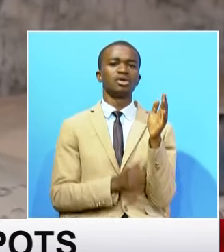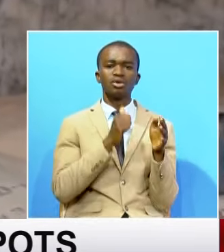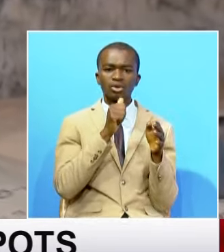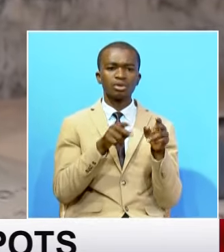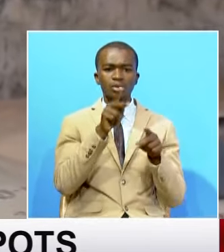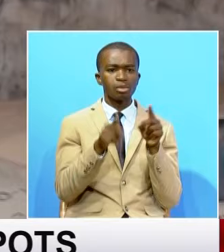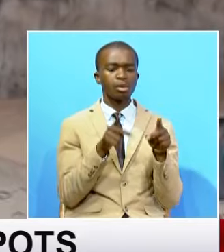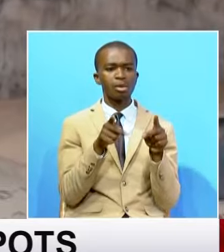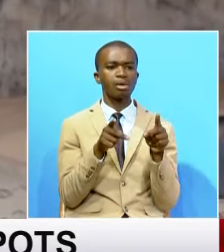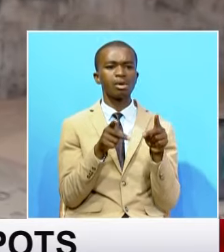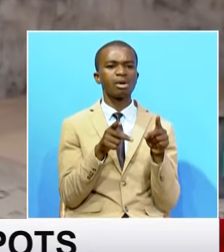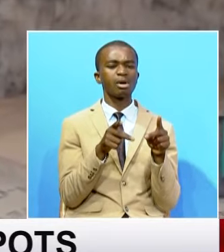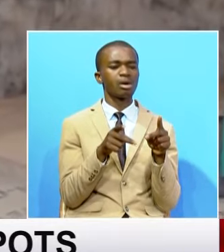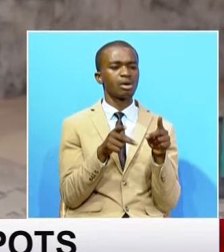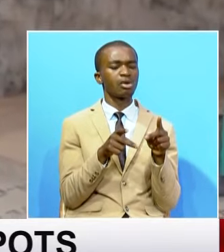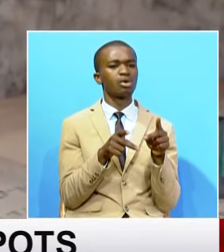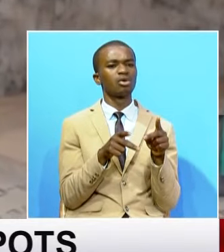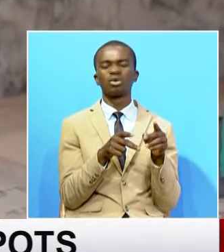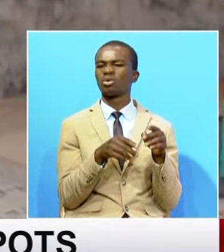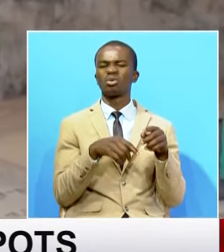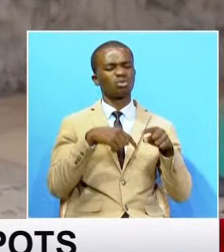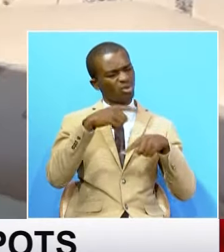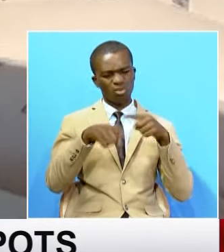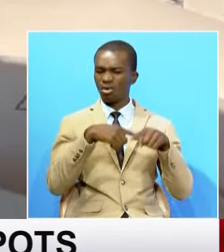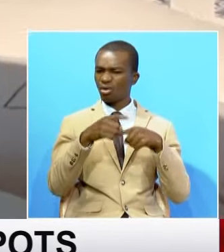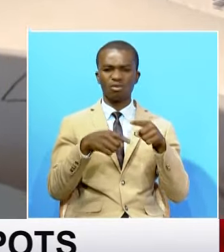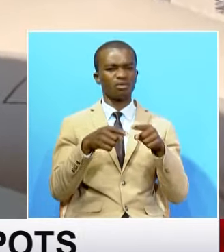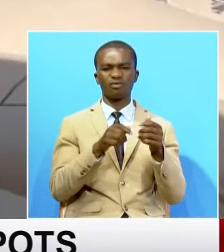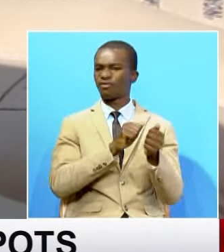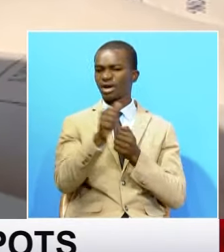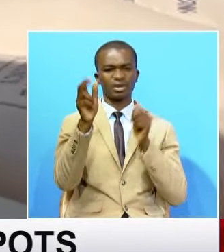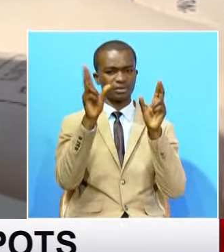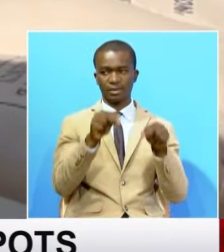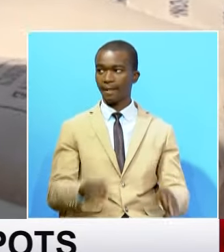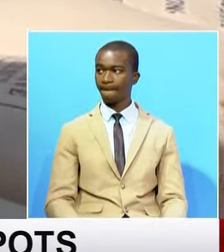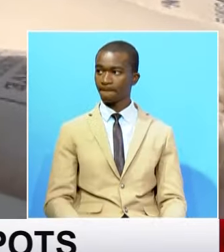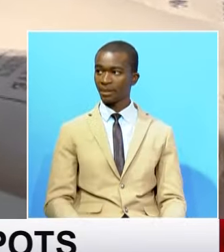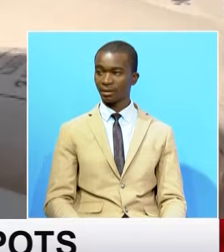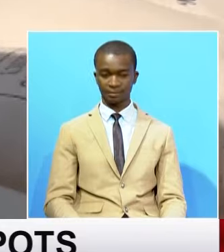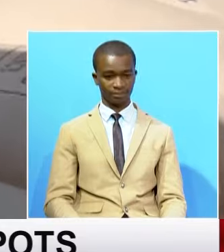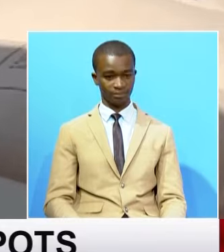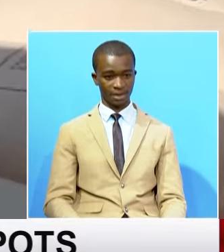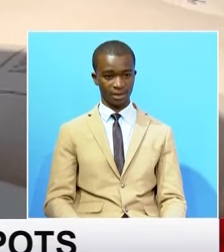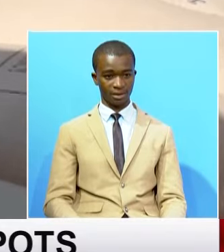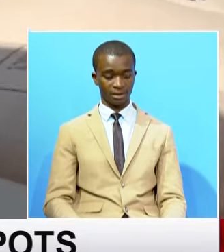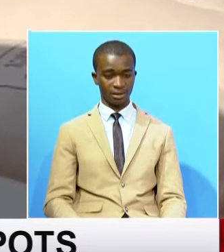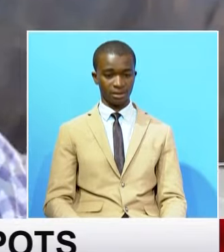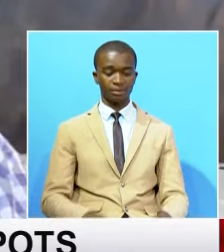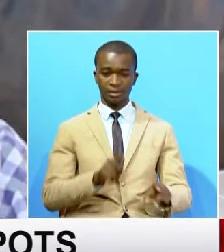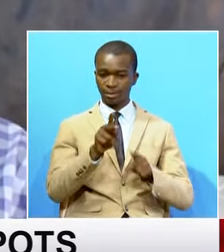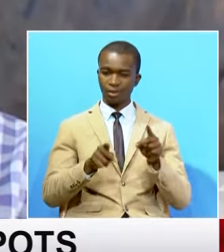and get the maize from here in Konkola to Namaira. It's quite some distance. The locals are happy to buy the commodity closer to their